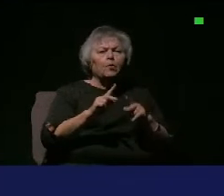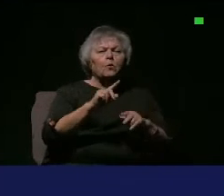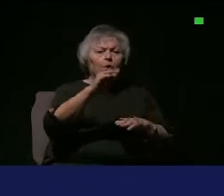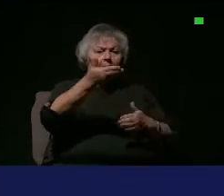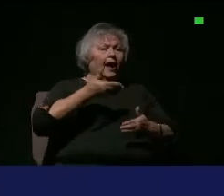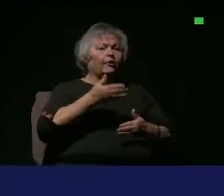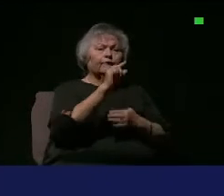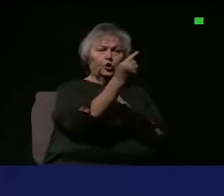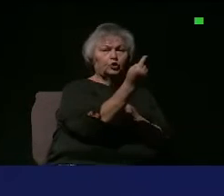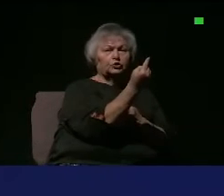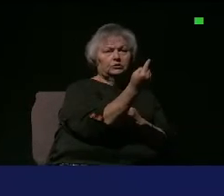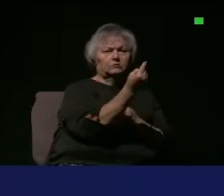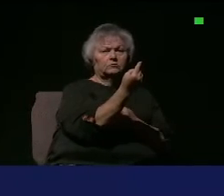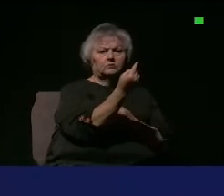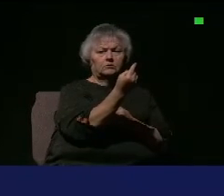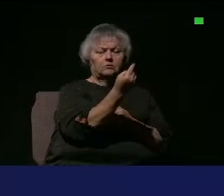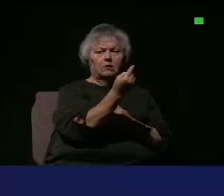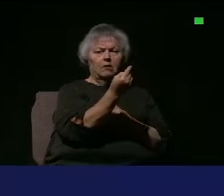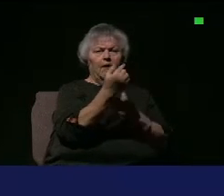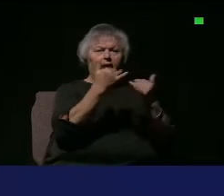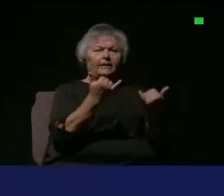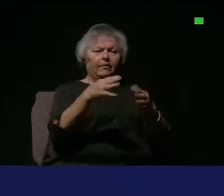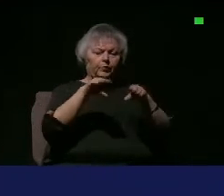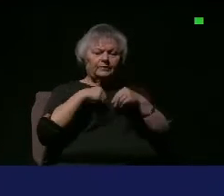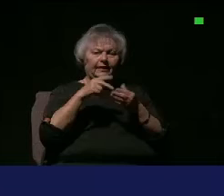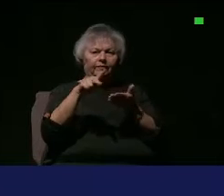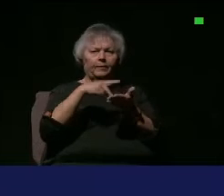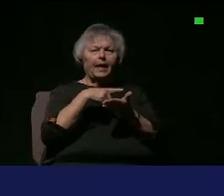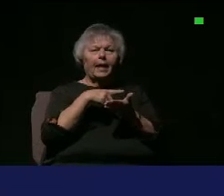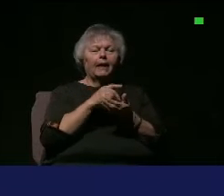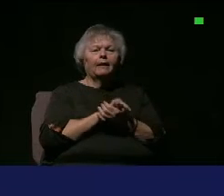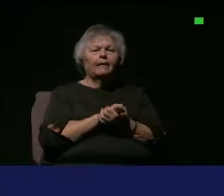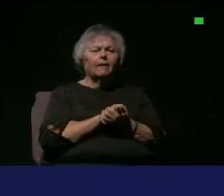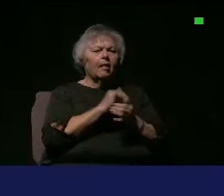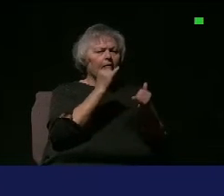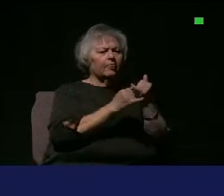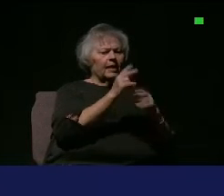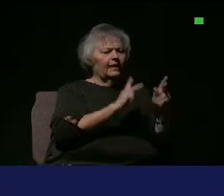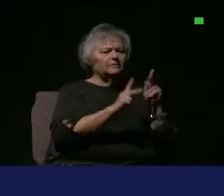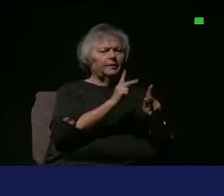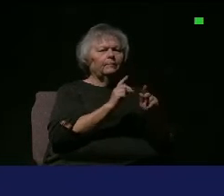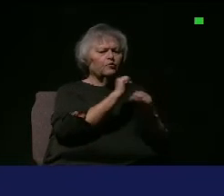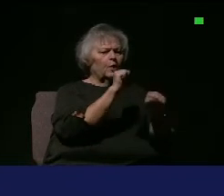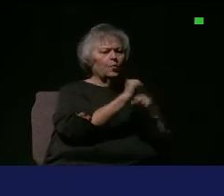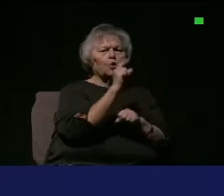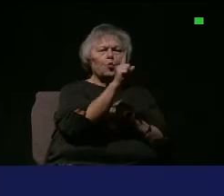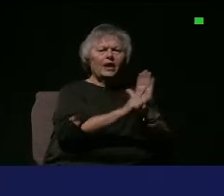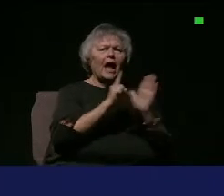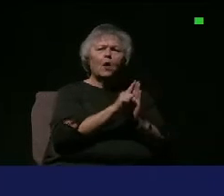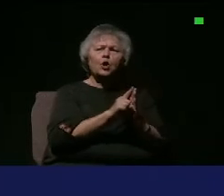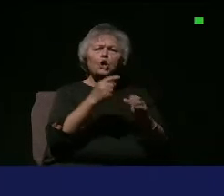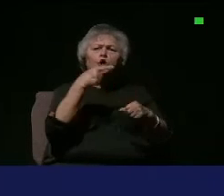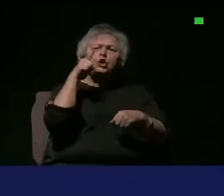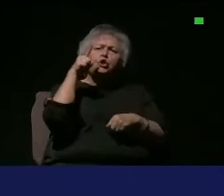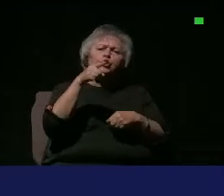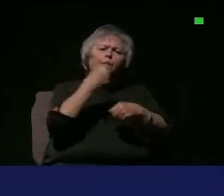has got. Now they're getting their pay. And verse 12 saying, these last men have worked only 1 hour, and you have made them equal to us who have borne